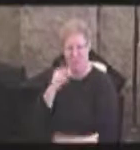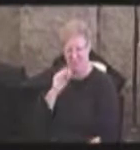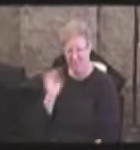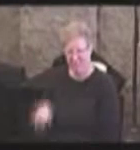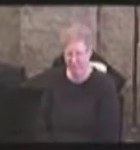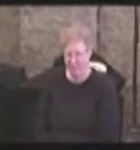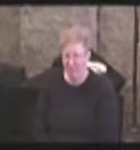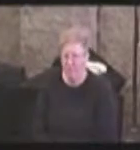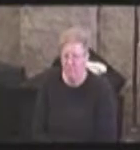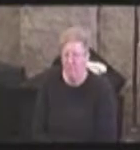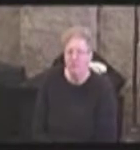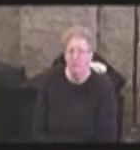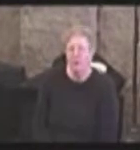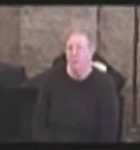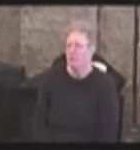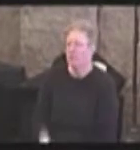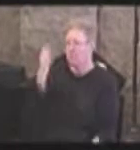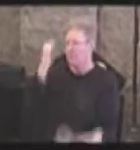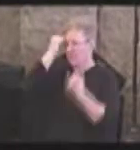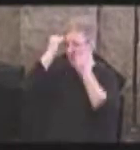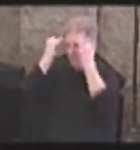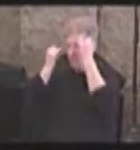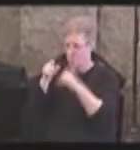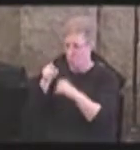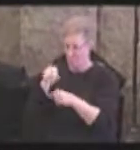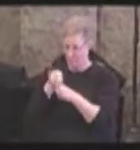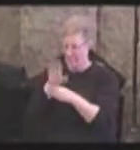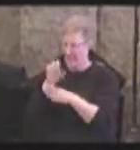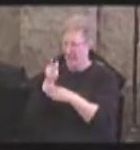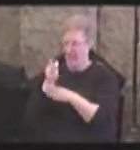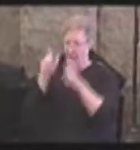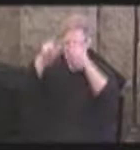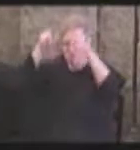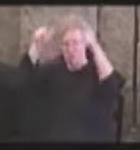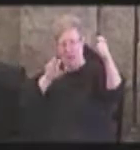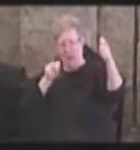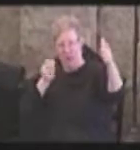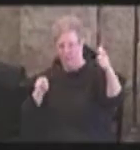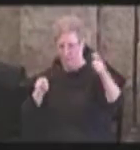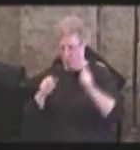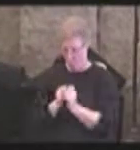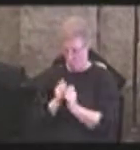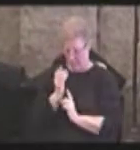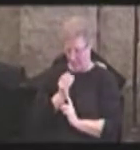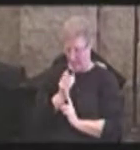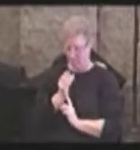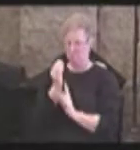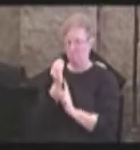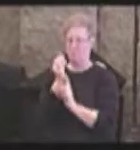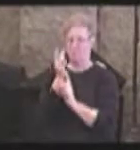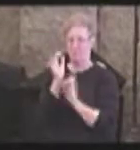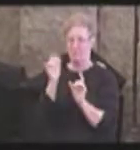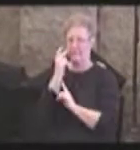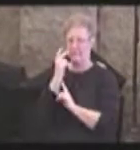Imagine, though, that you were in a cave with a candle, a huge cave. And you light that candle, and you can see 10 or 15, maybe